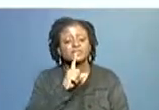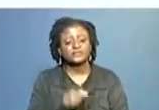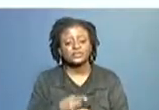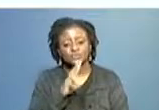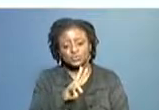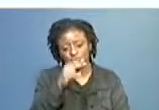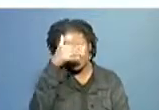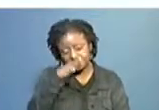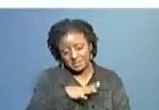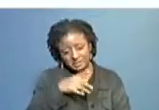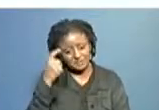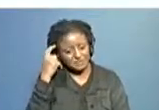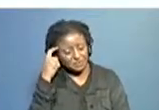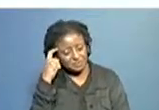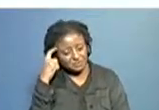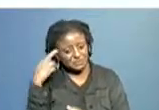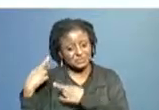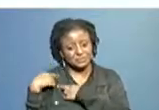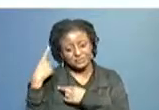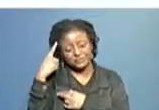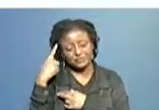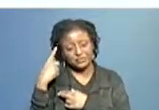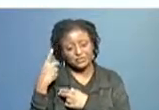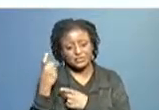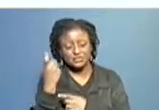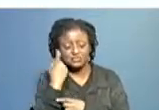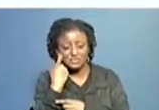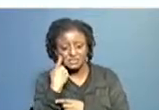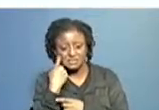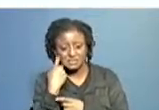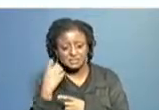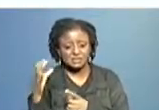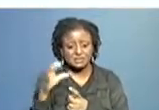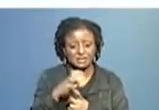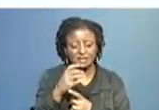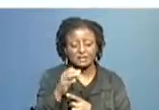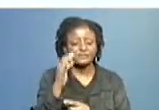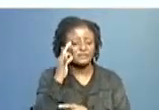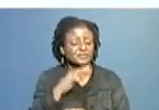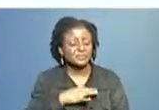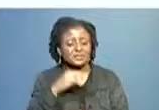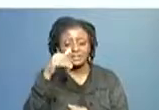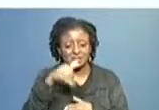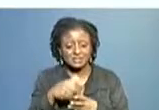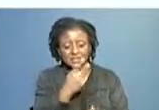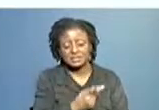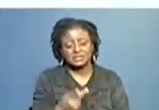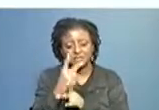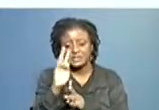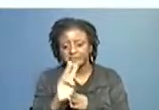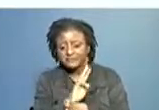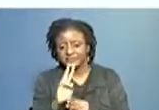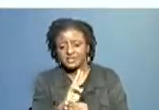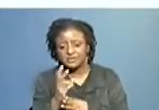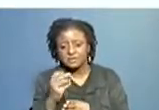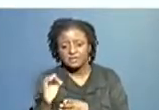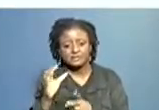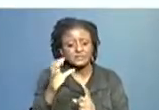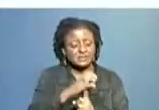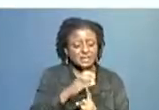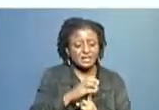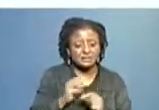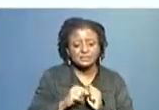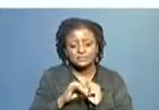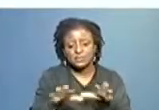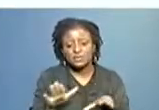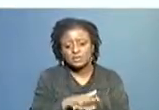2 men believed to be responsible for the recent assault of a female are in custody. A video of the attack going viral on social